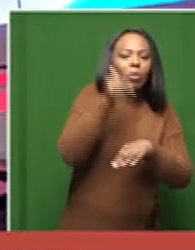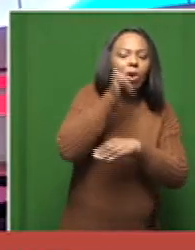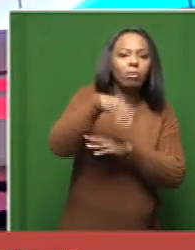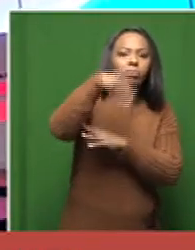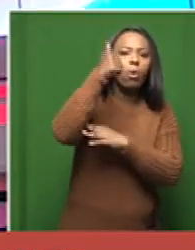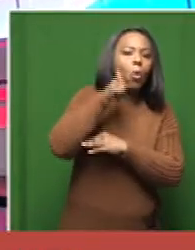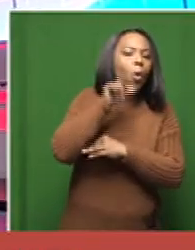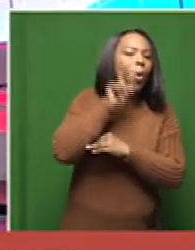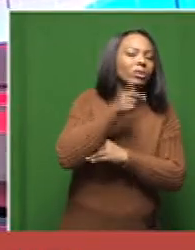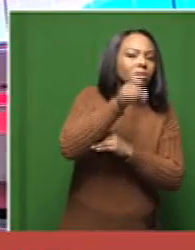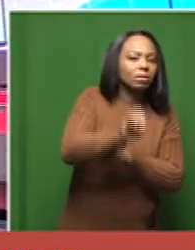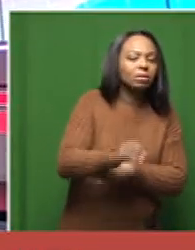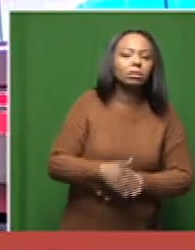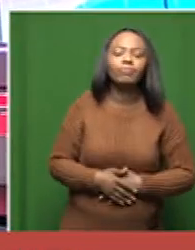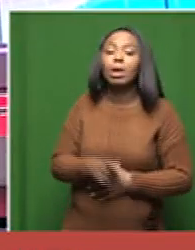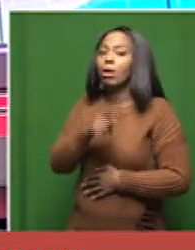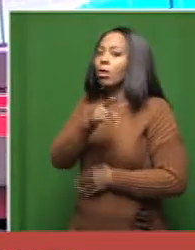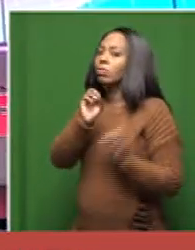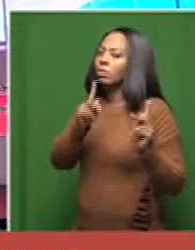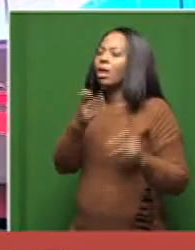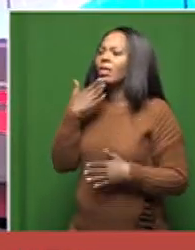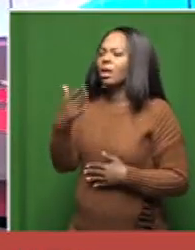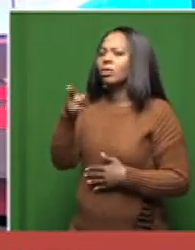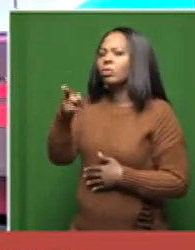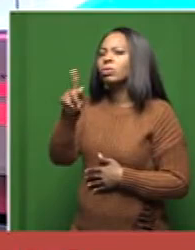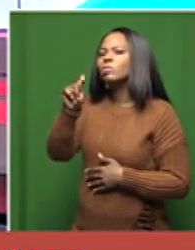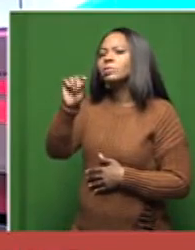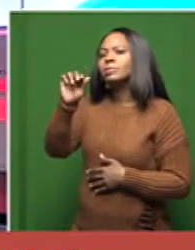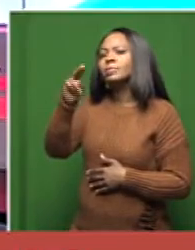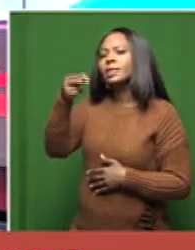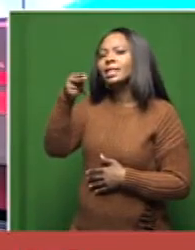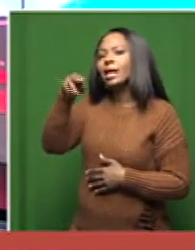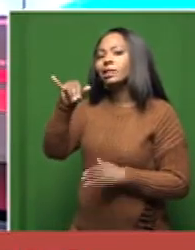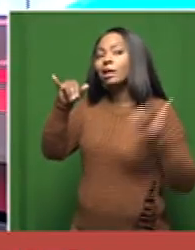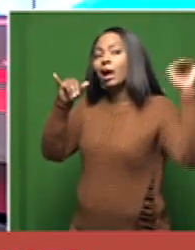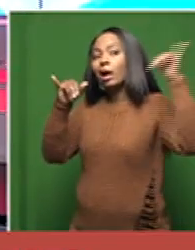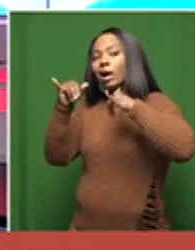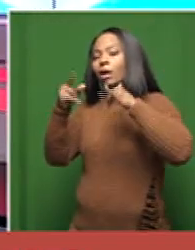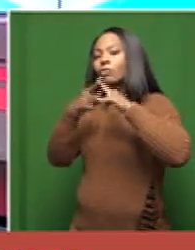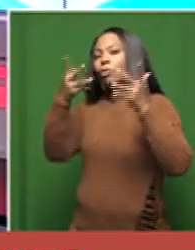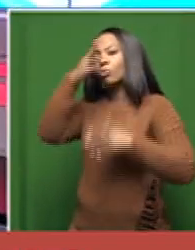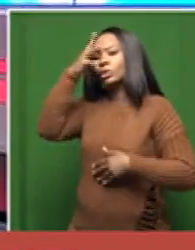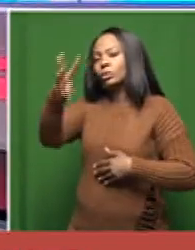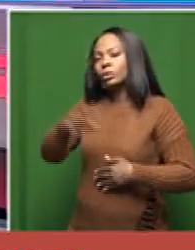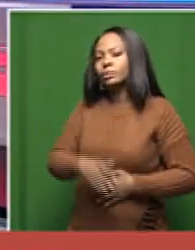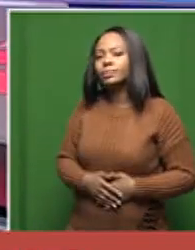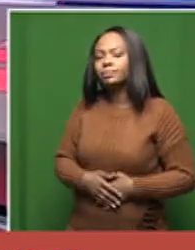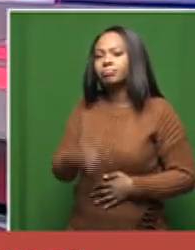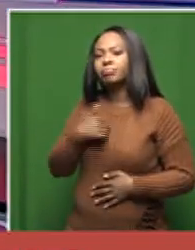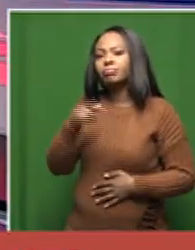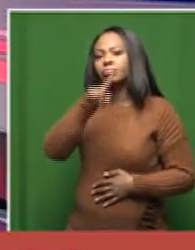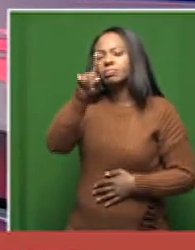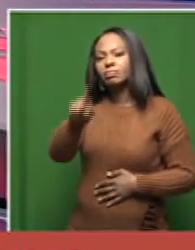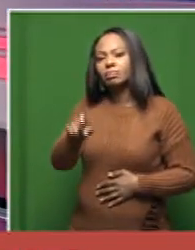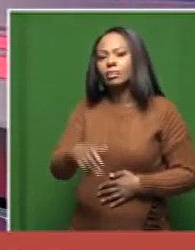from Tandy, who's in Pretoria. Tandy, thanks very much for coming through. What question do you have? No, my question is